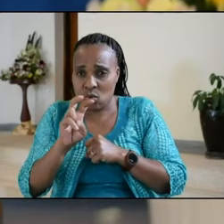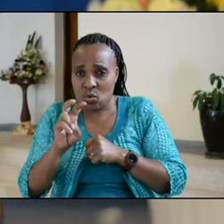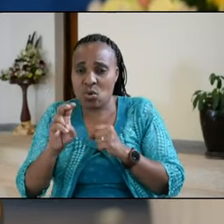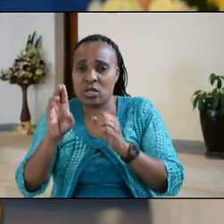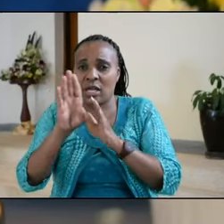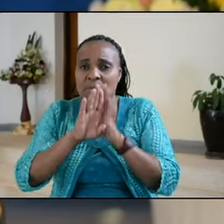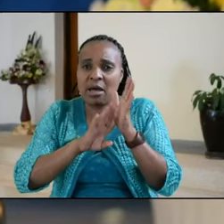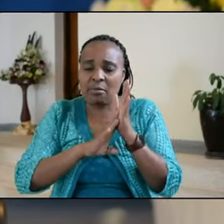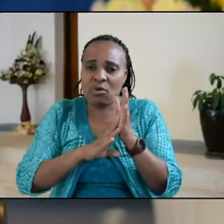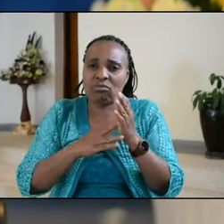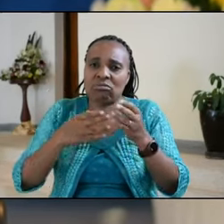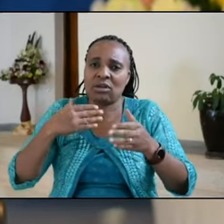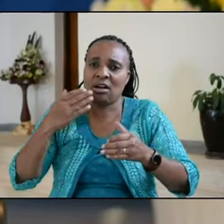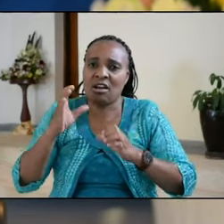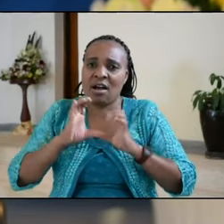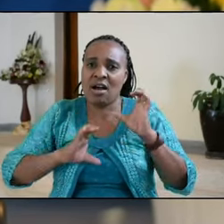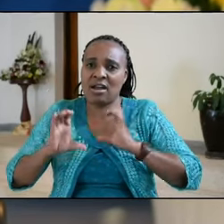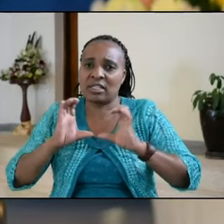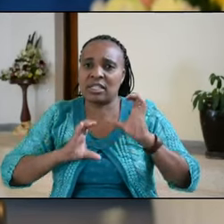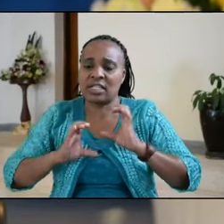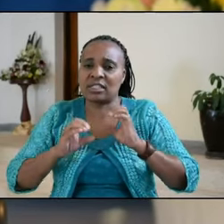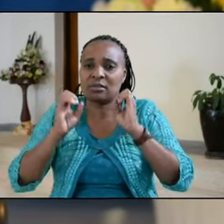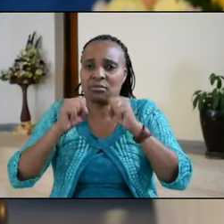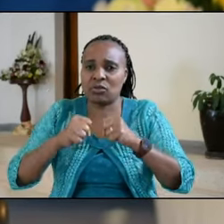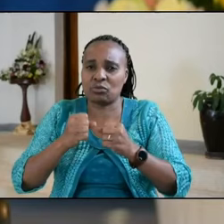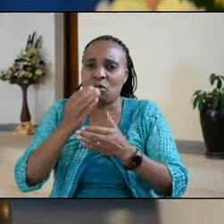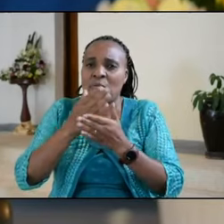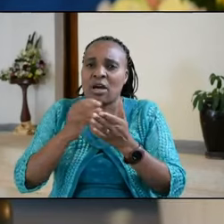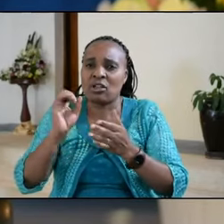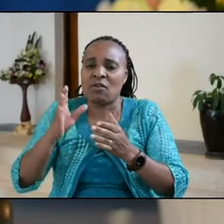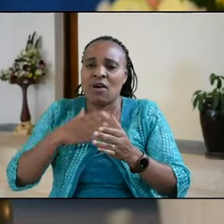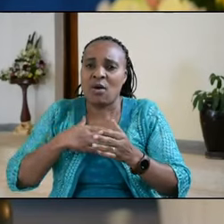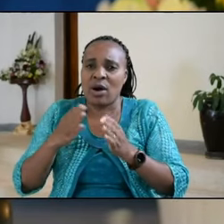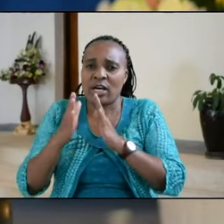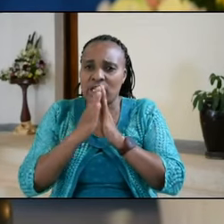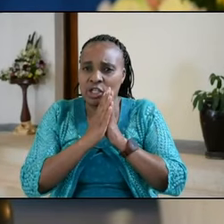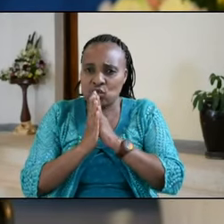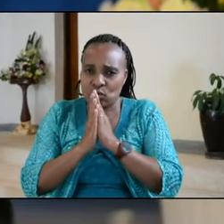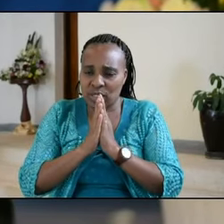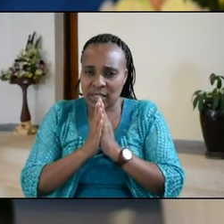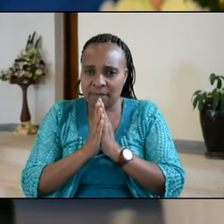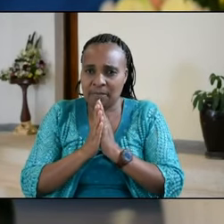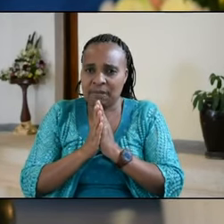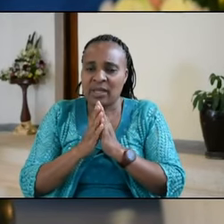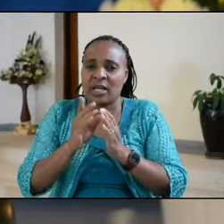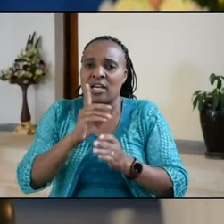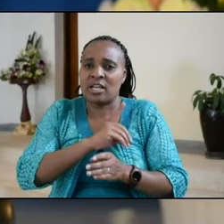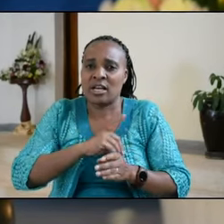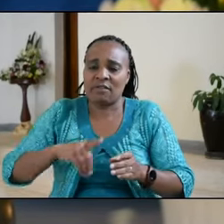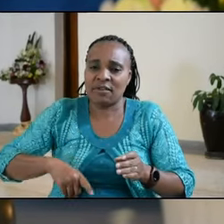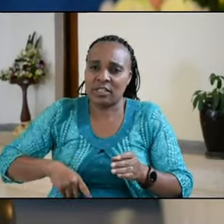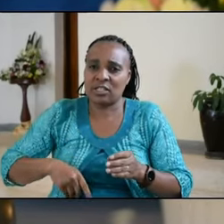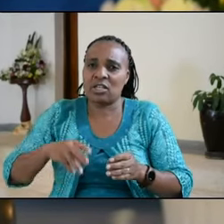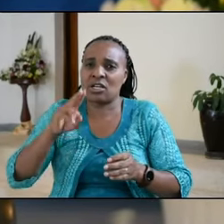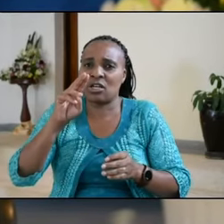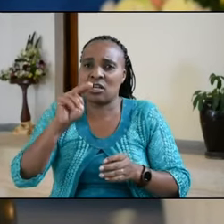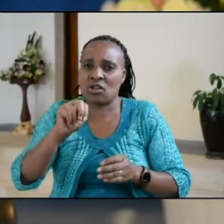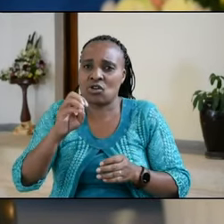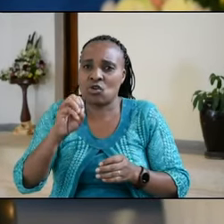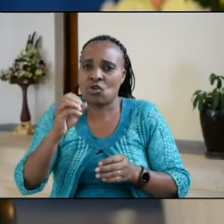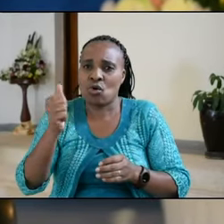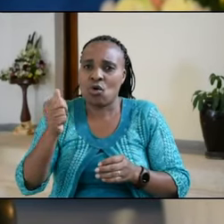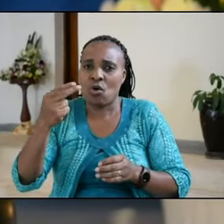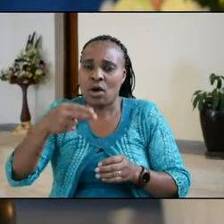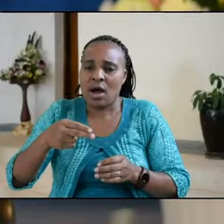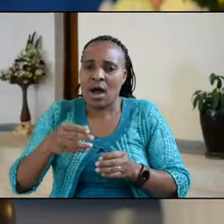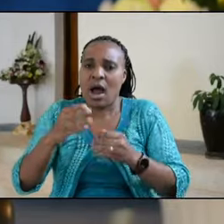biblical characters that are actually part of our history as we know it. David, Enoch, Noah, Abraham,